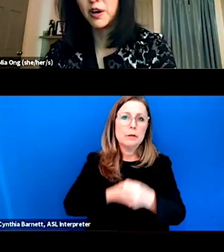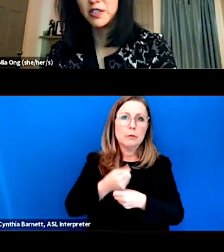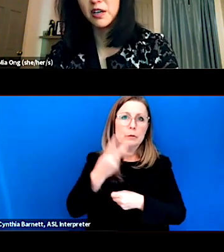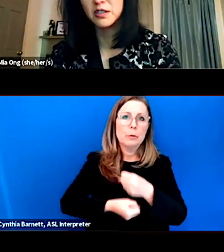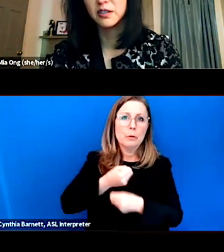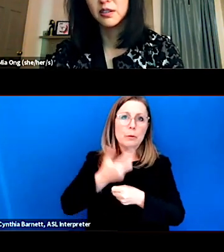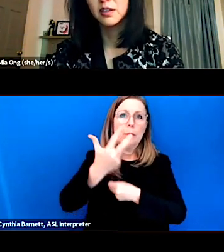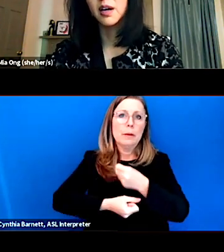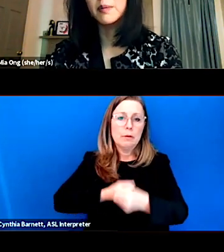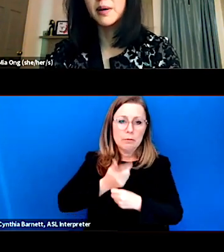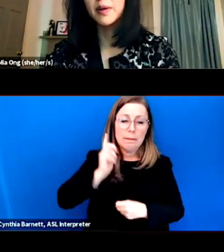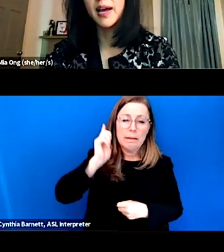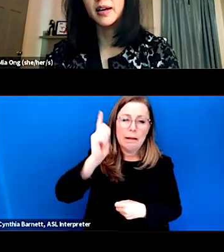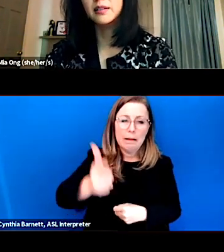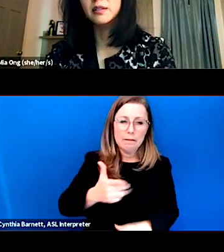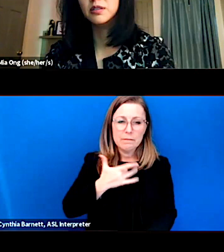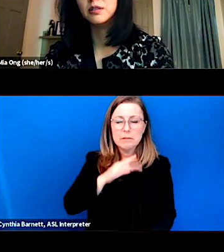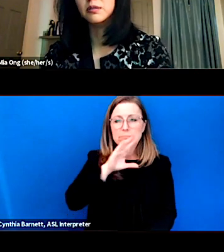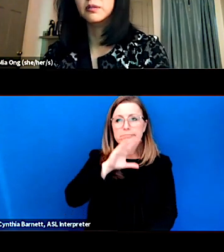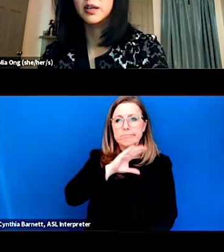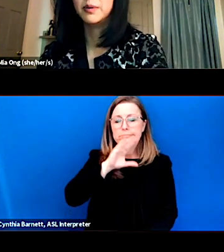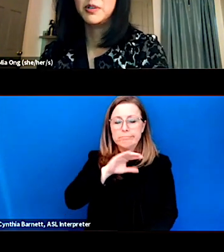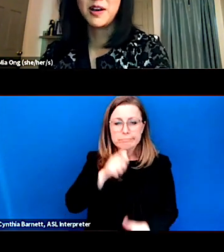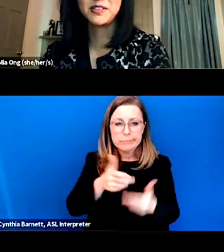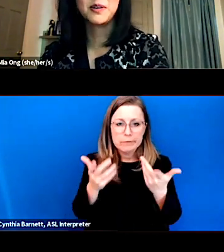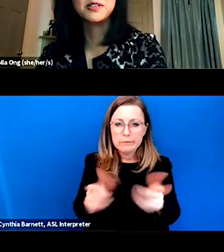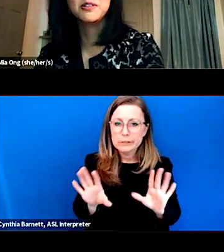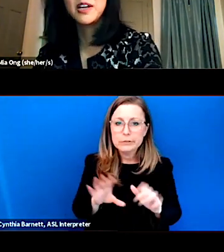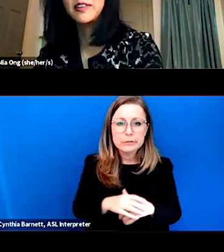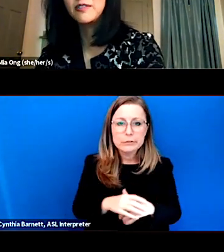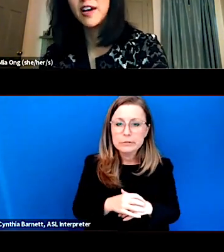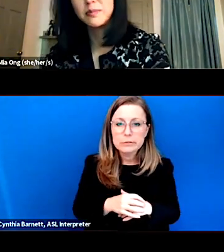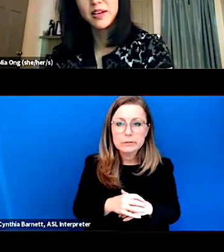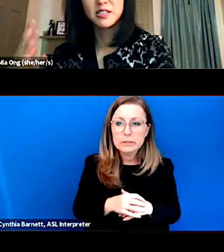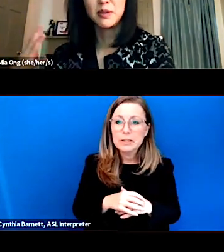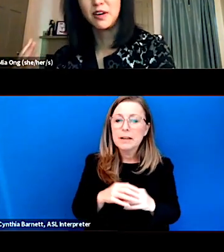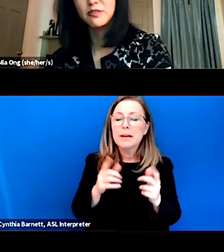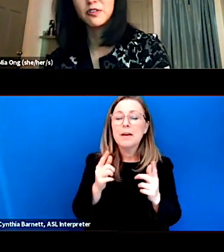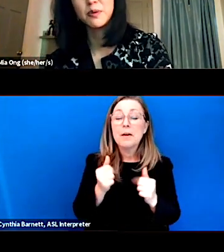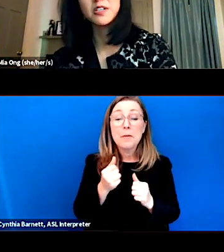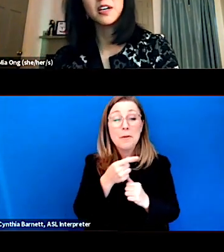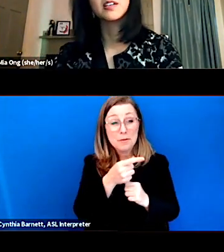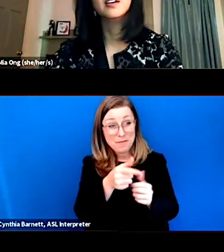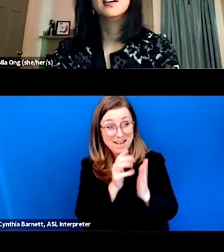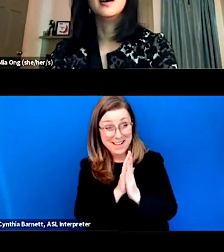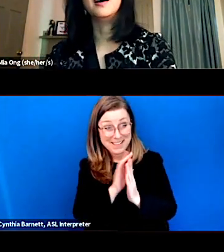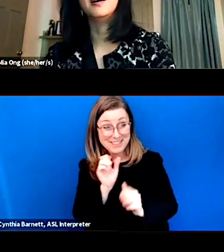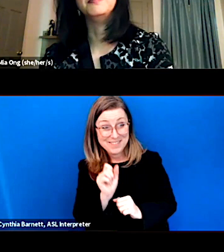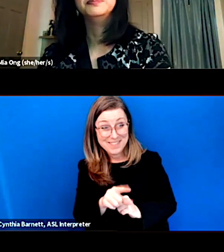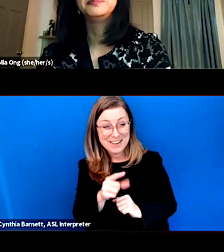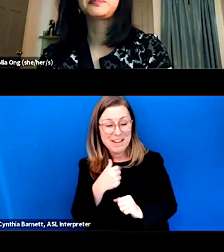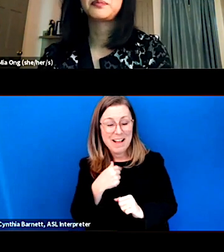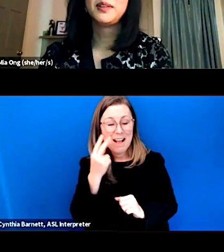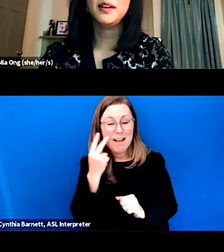your project. I will add to, when you asked the question, George, I had these flashbacks to my very first project,